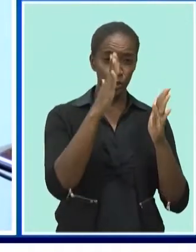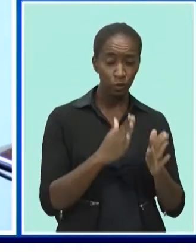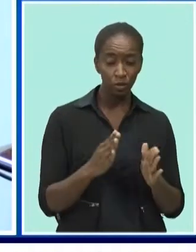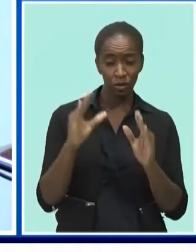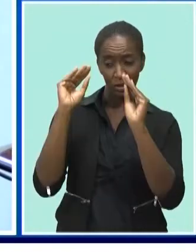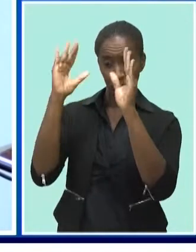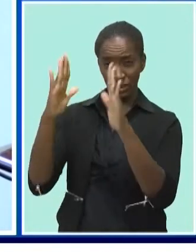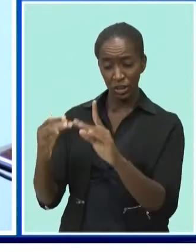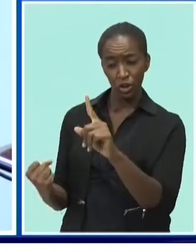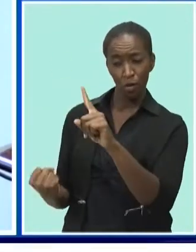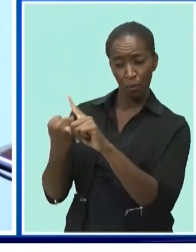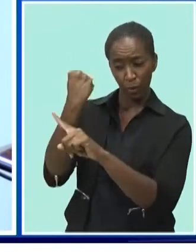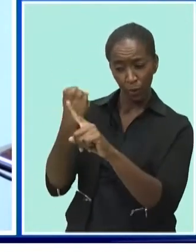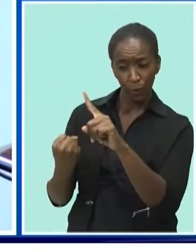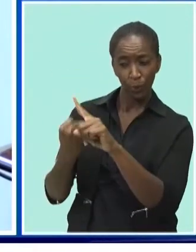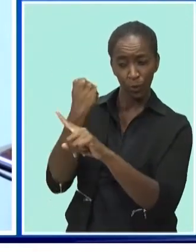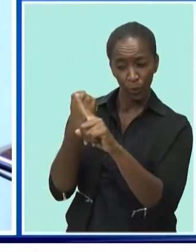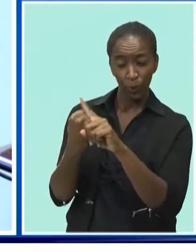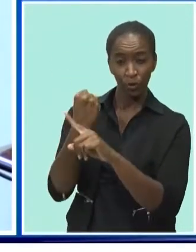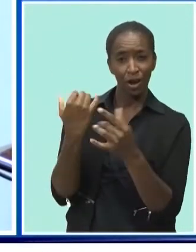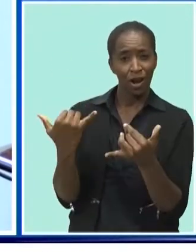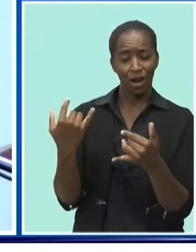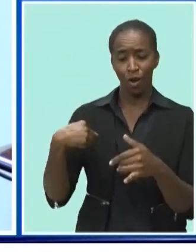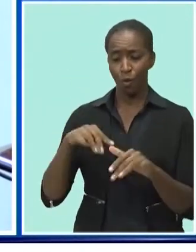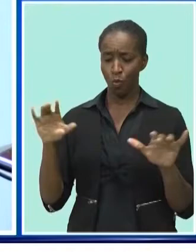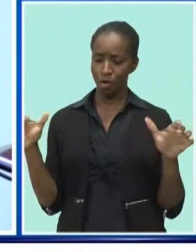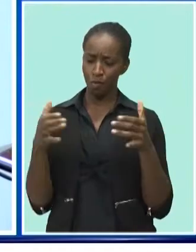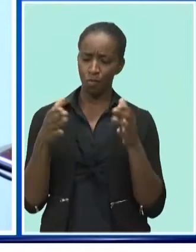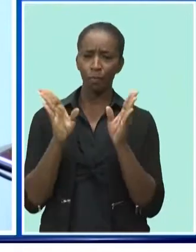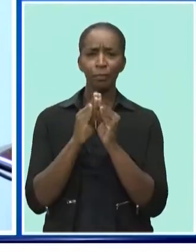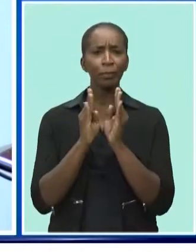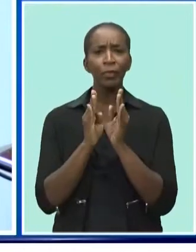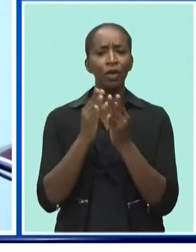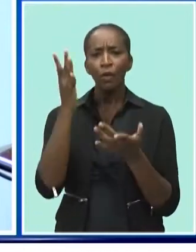not one more.